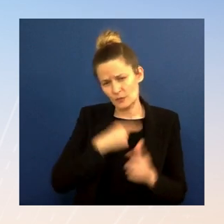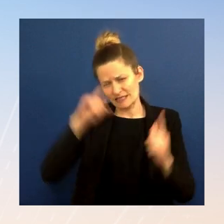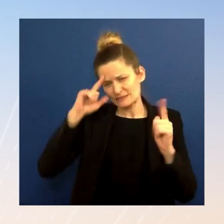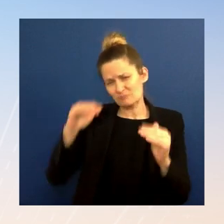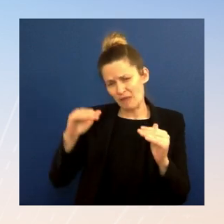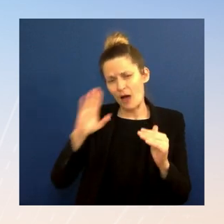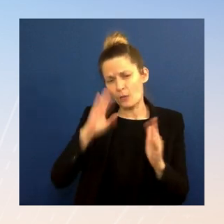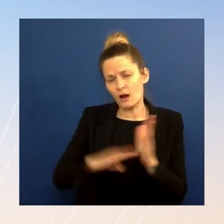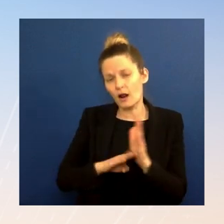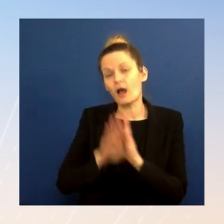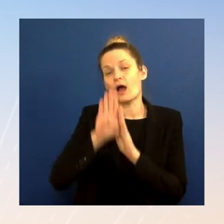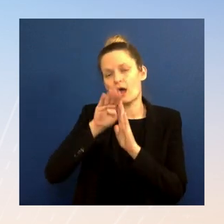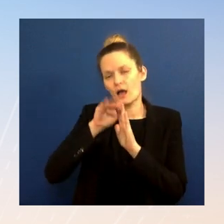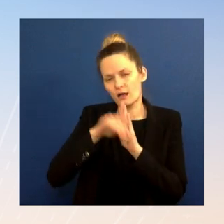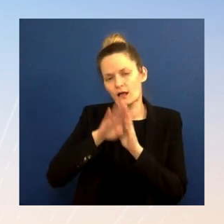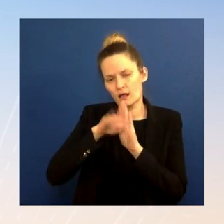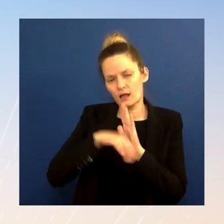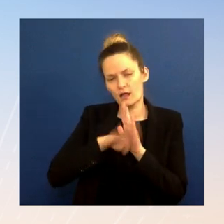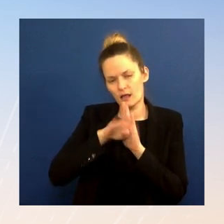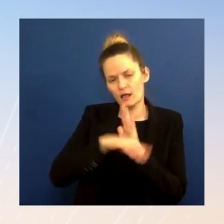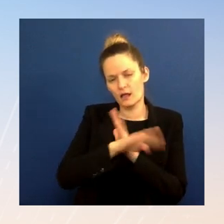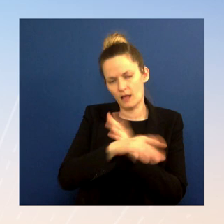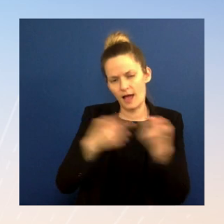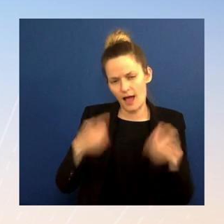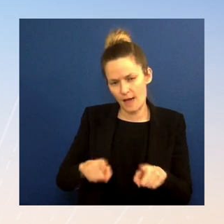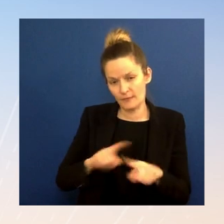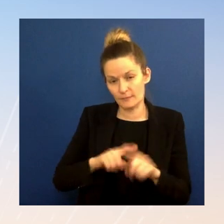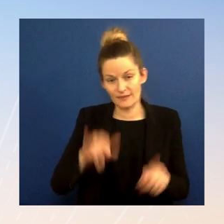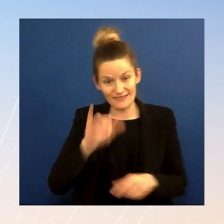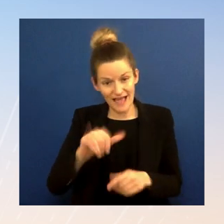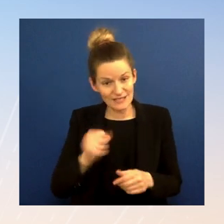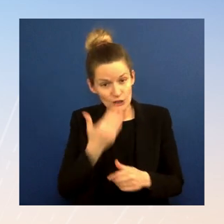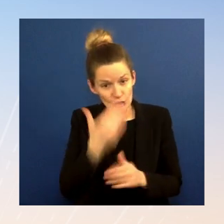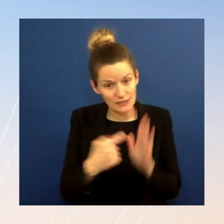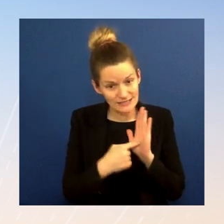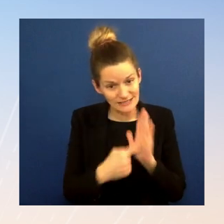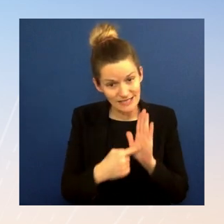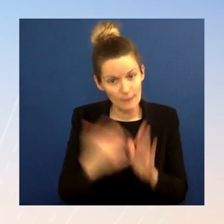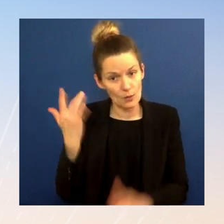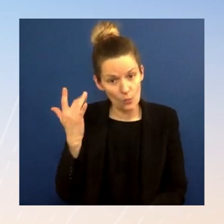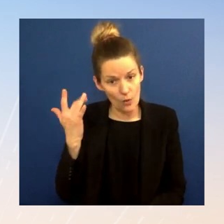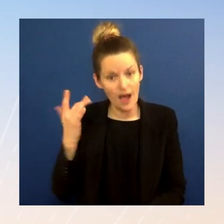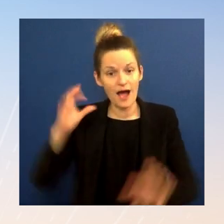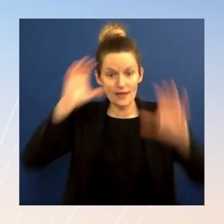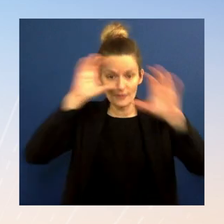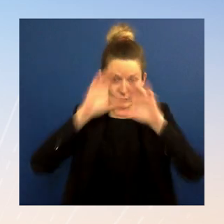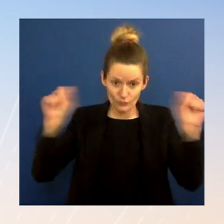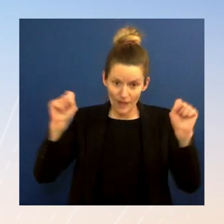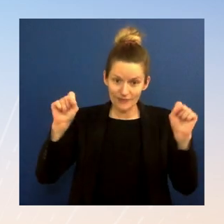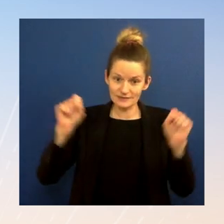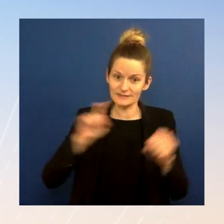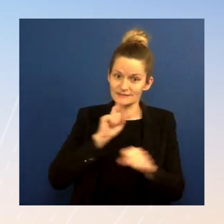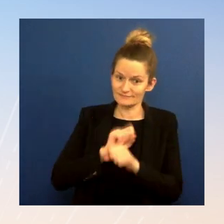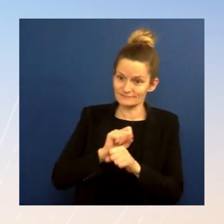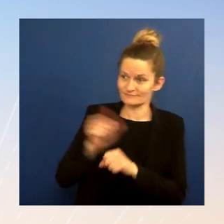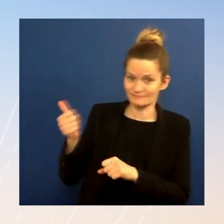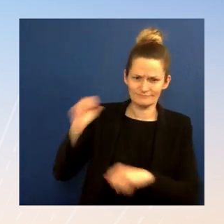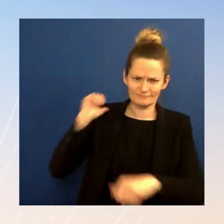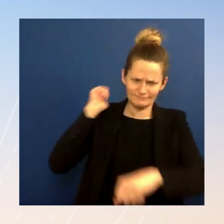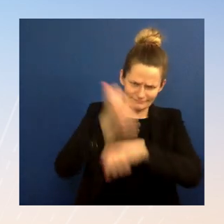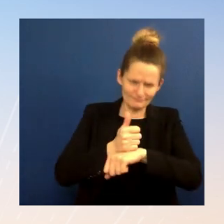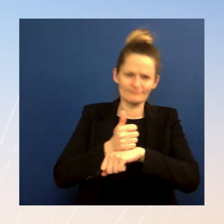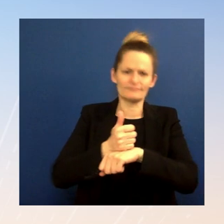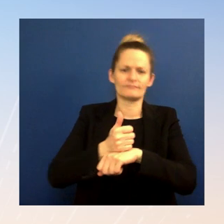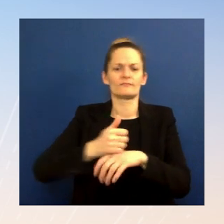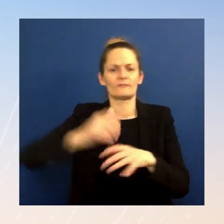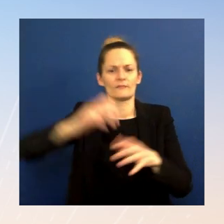is an example of where the president's preparedness plan that we rolled out just a couple of weeks ago, which lays out what the tools are that we need